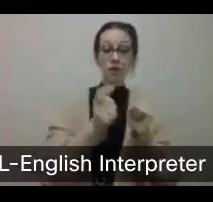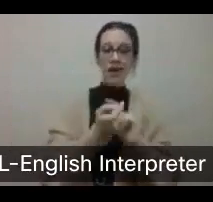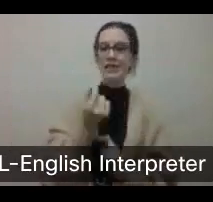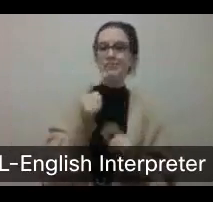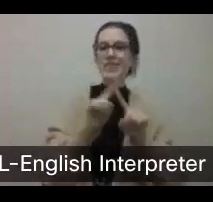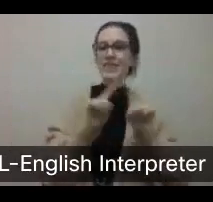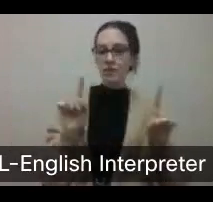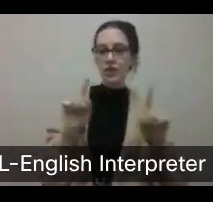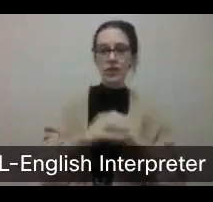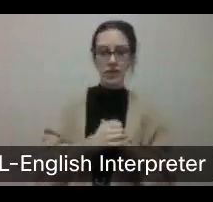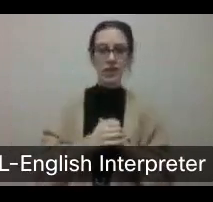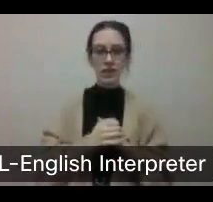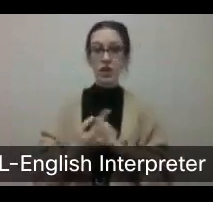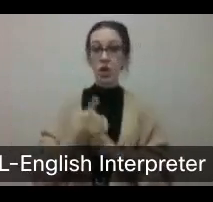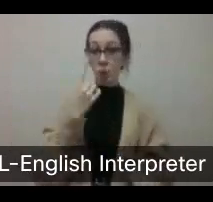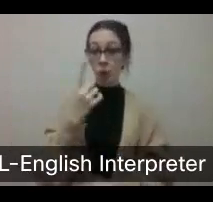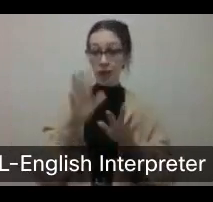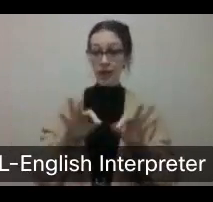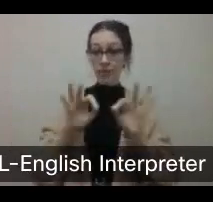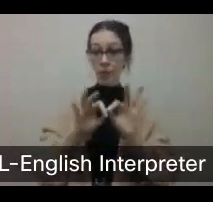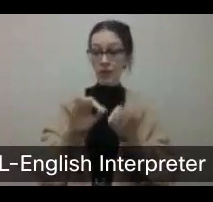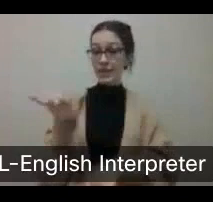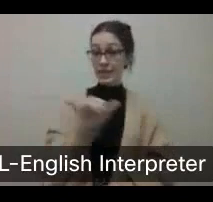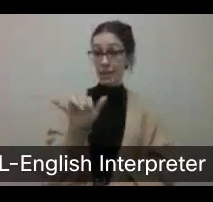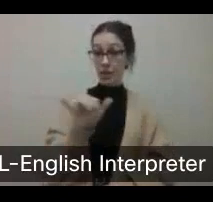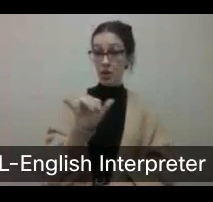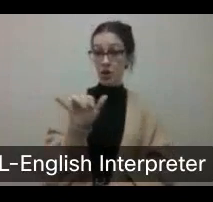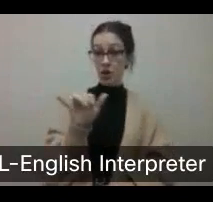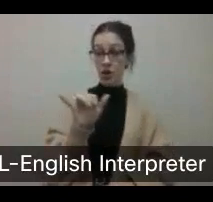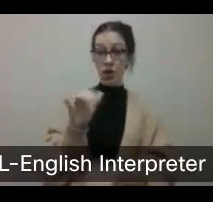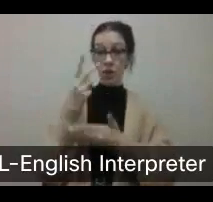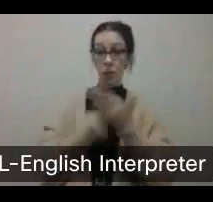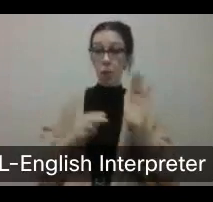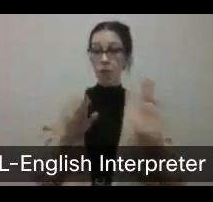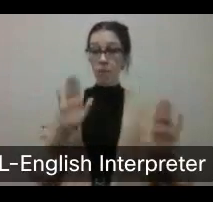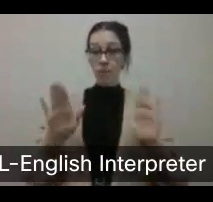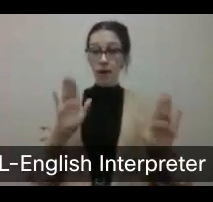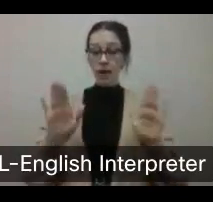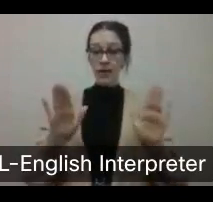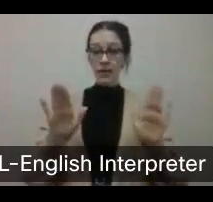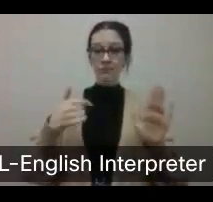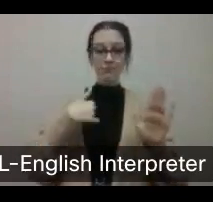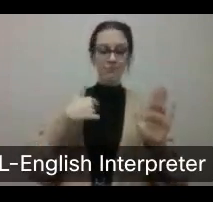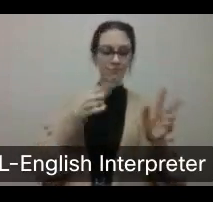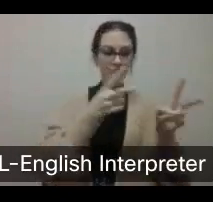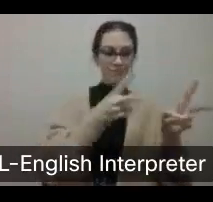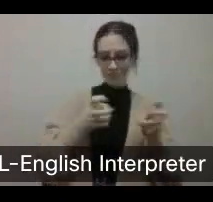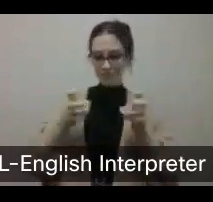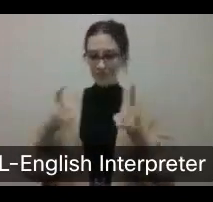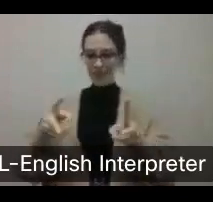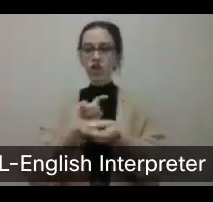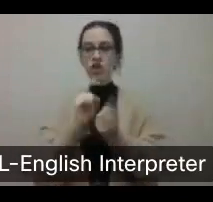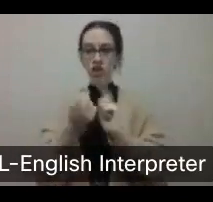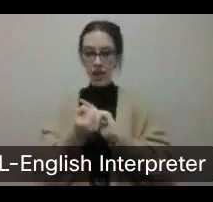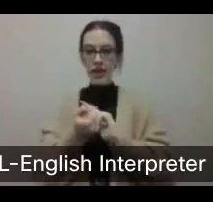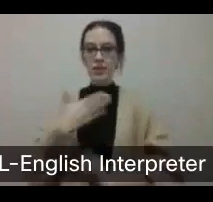for both paraphrasing and summarizing, the writer must use their own words or voice to express the information. So